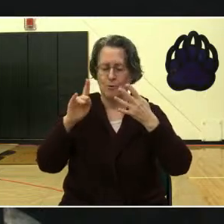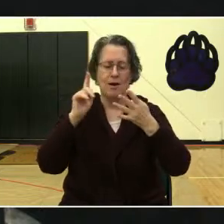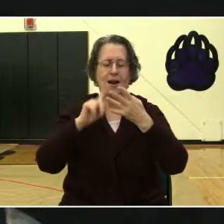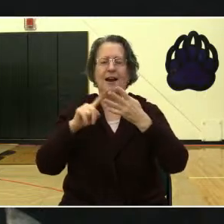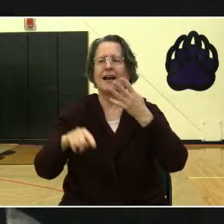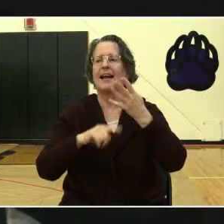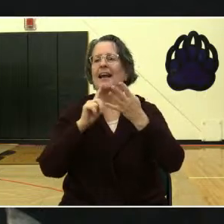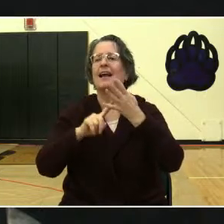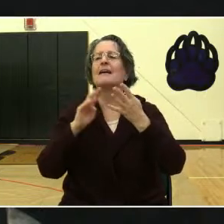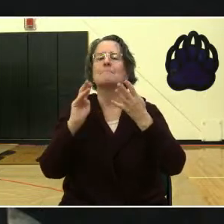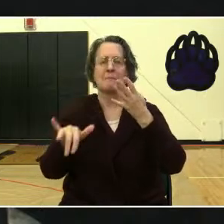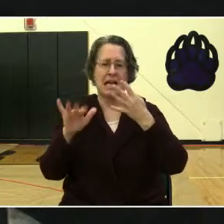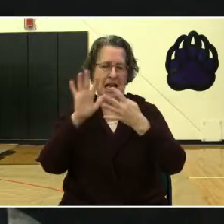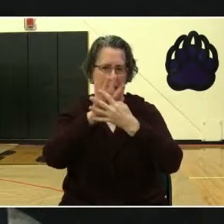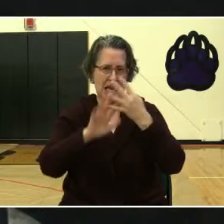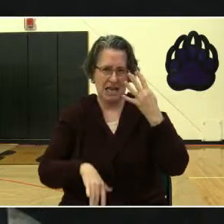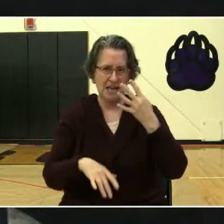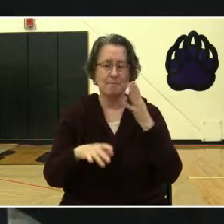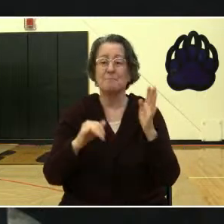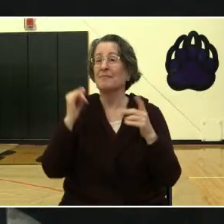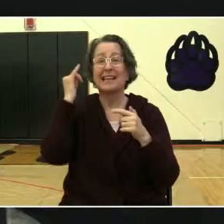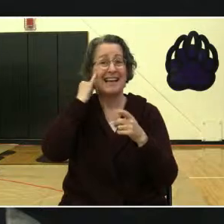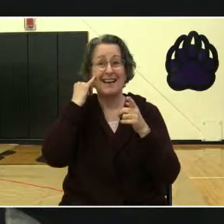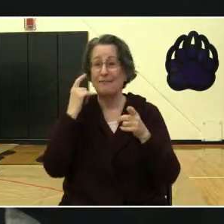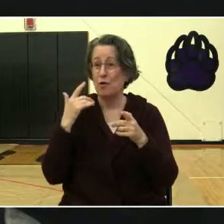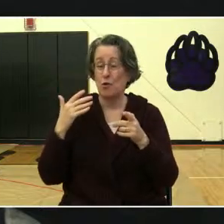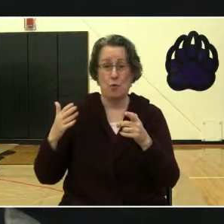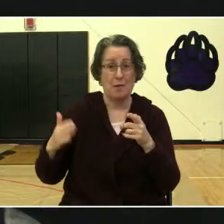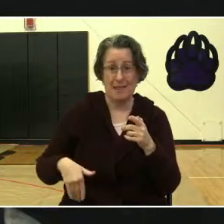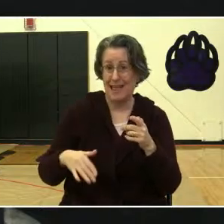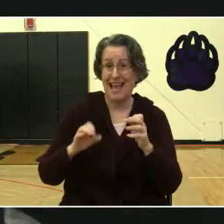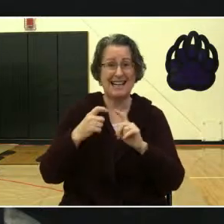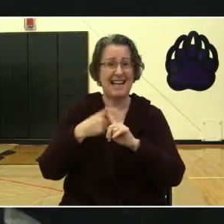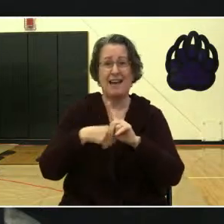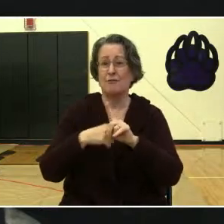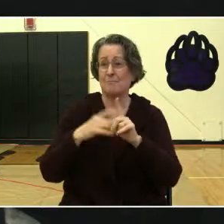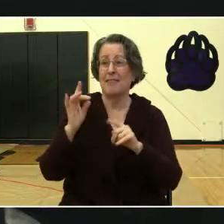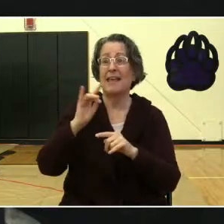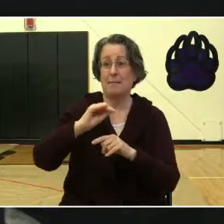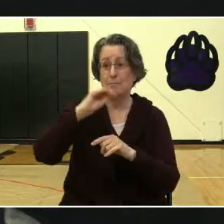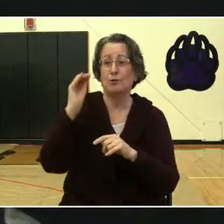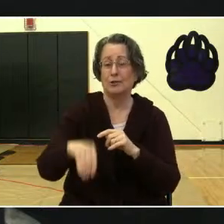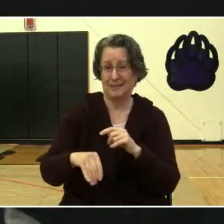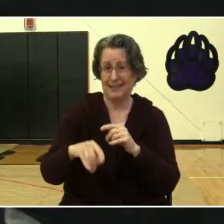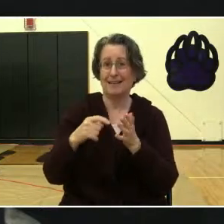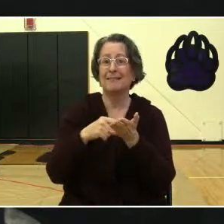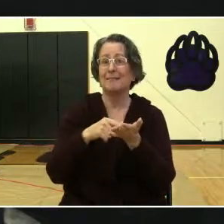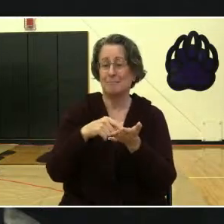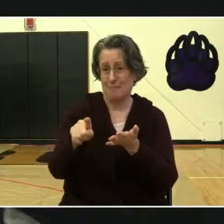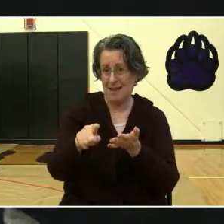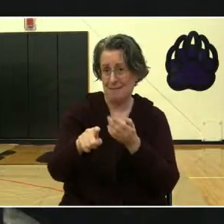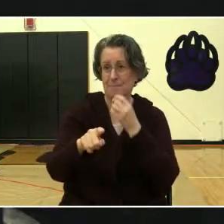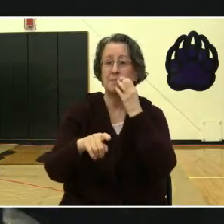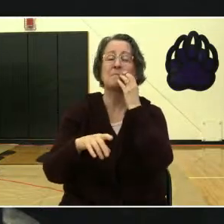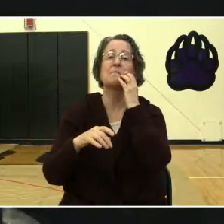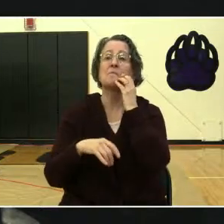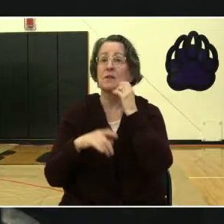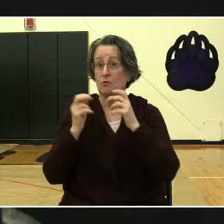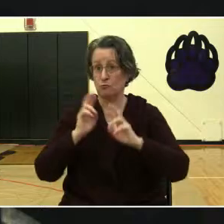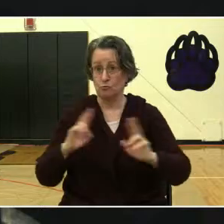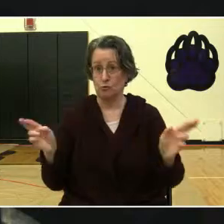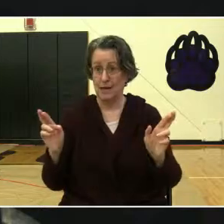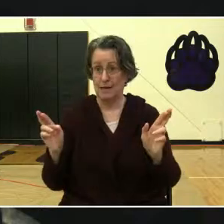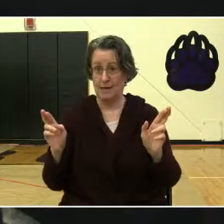thereof and that a penalty of 8% be charged on any overdue payment that remains due and owing on May 16 2025 are you ready for